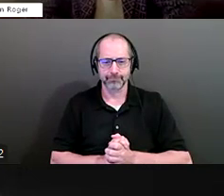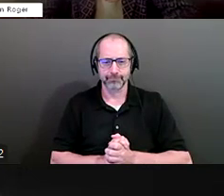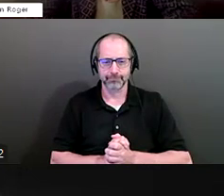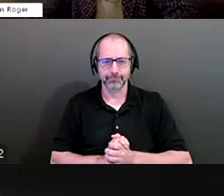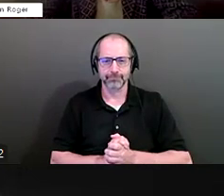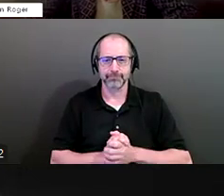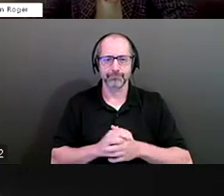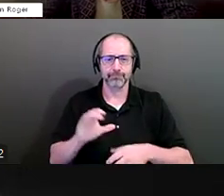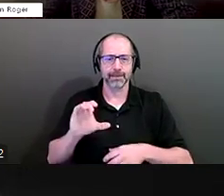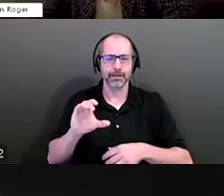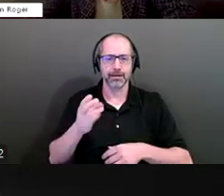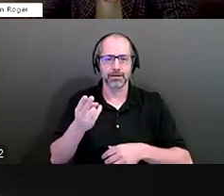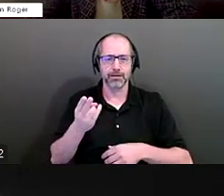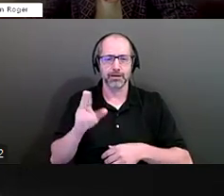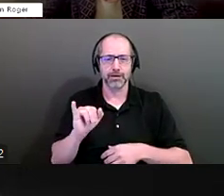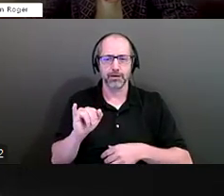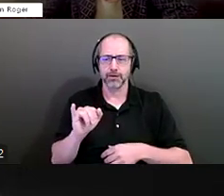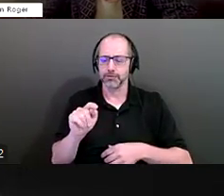I think, have